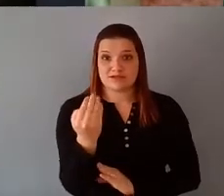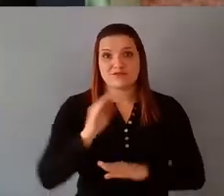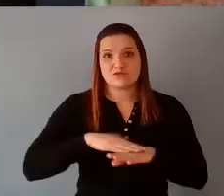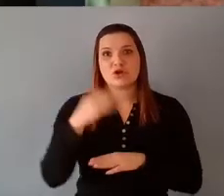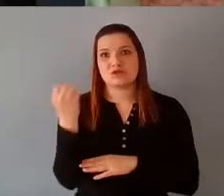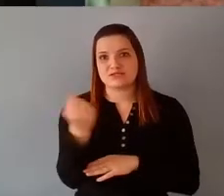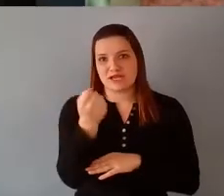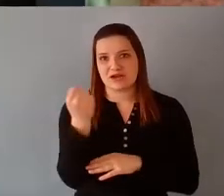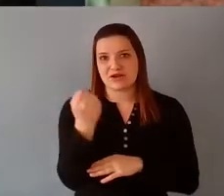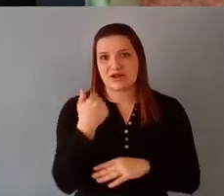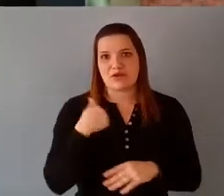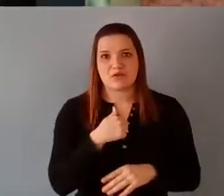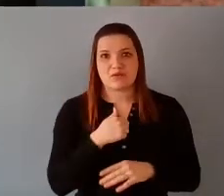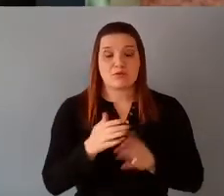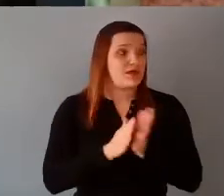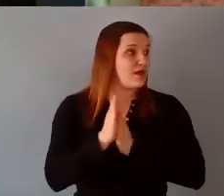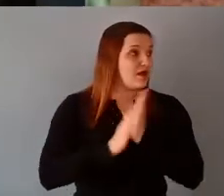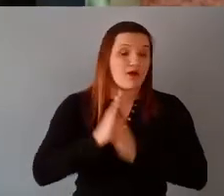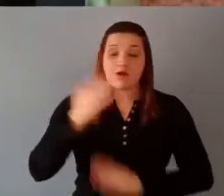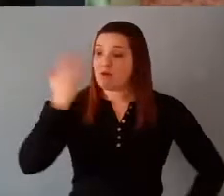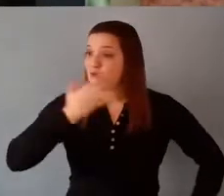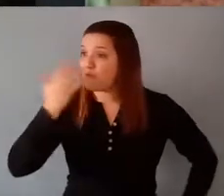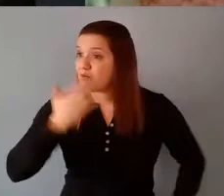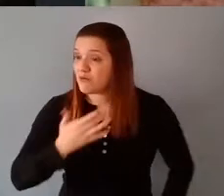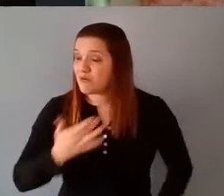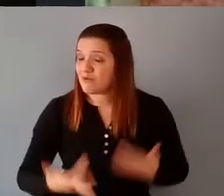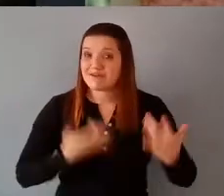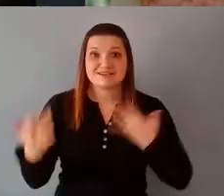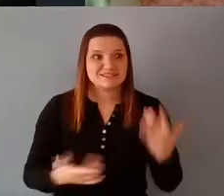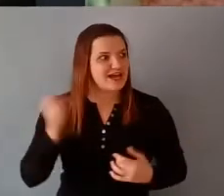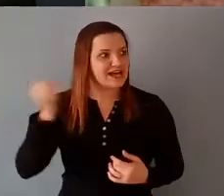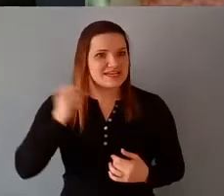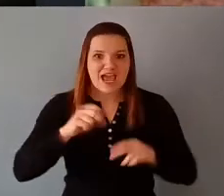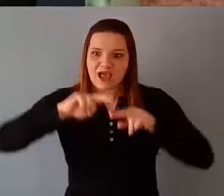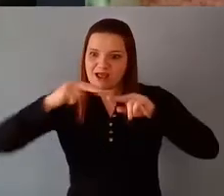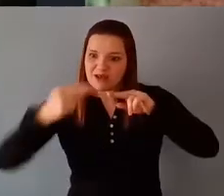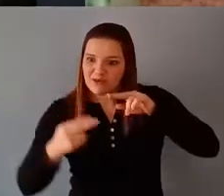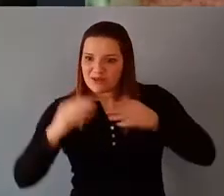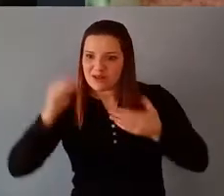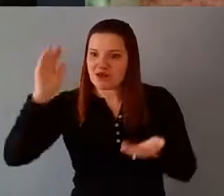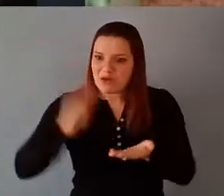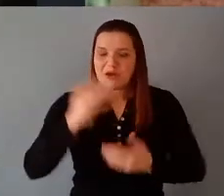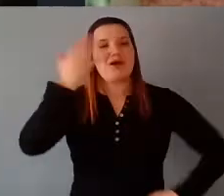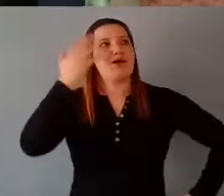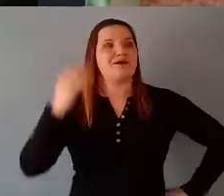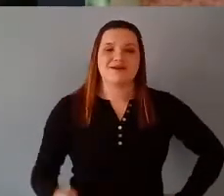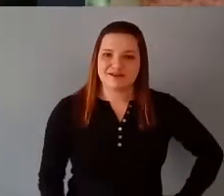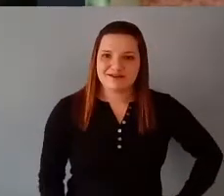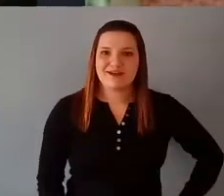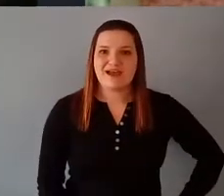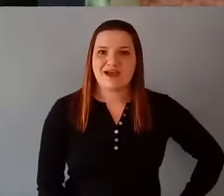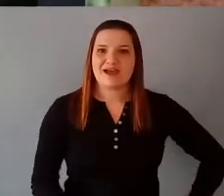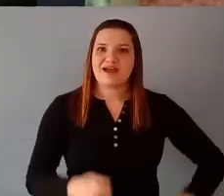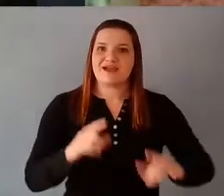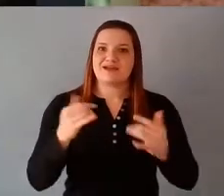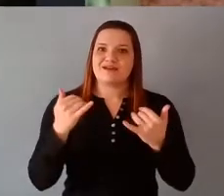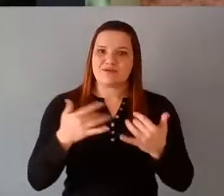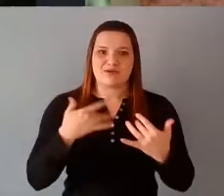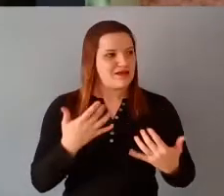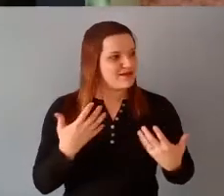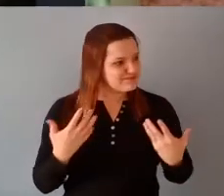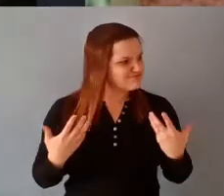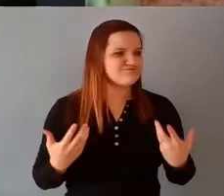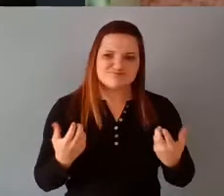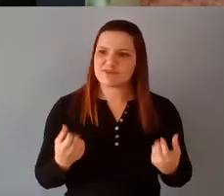were doing cartwheels, really celebrating that and starting to have a lot of confidence. Maybe we got this thing